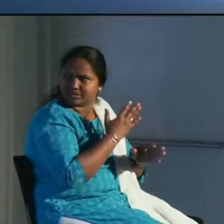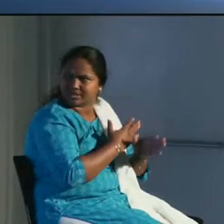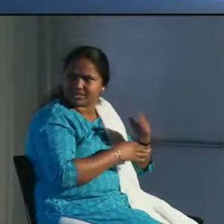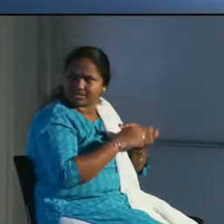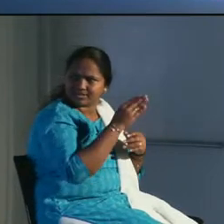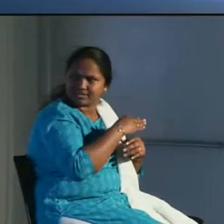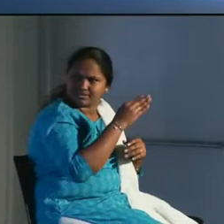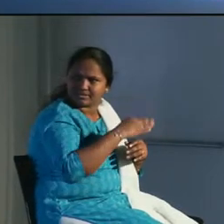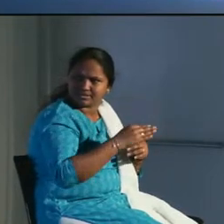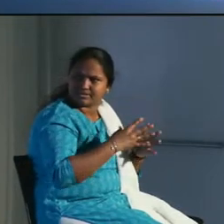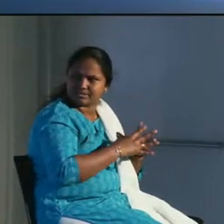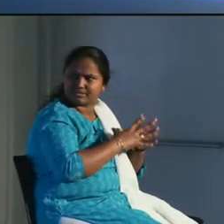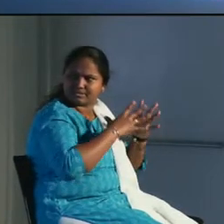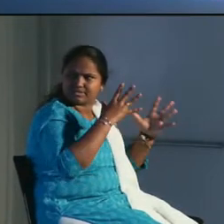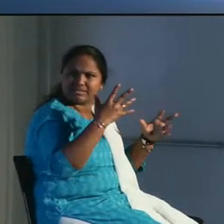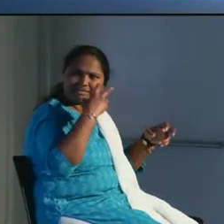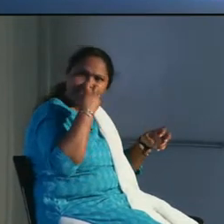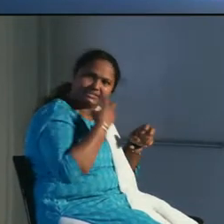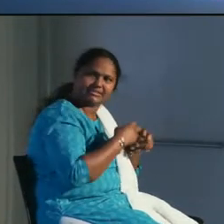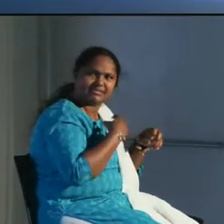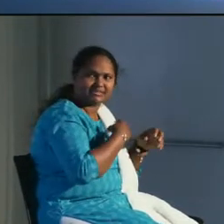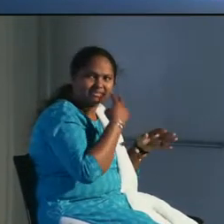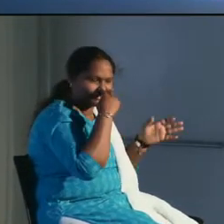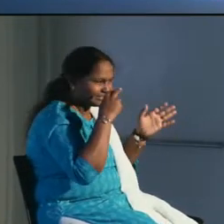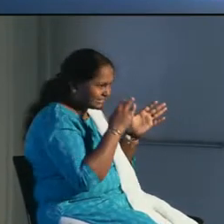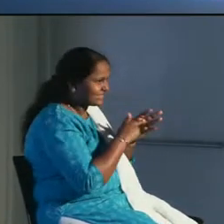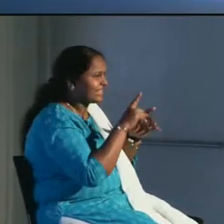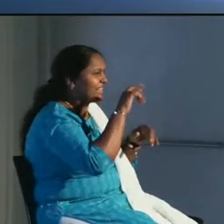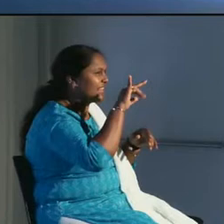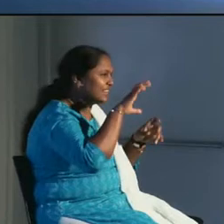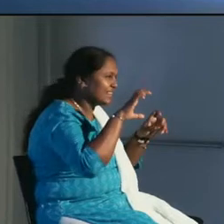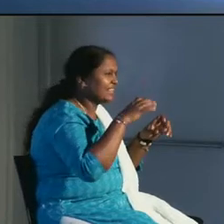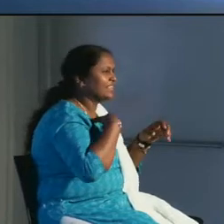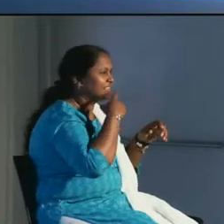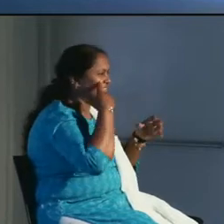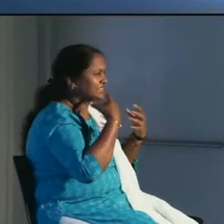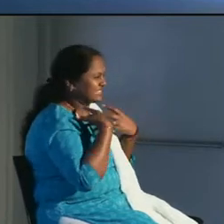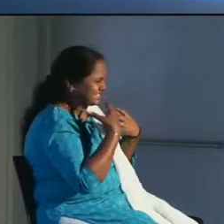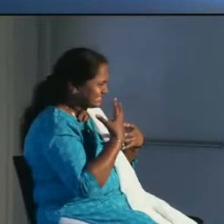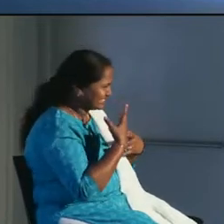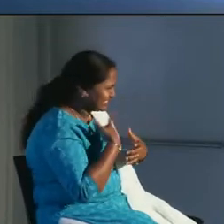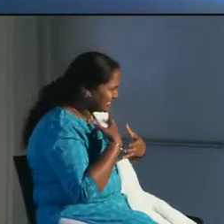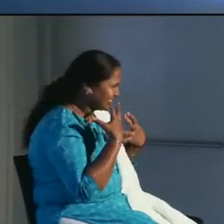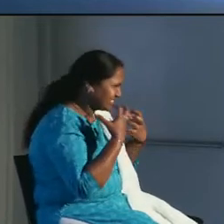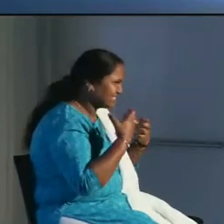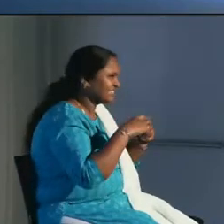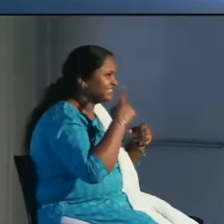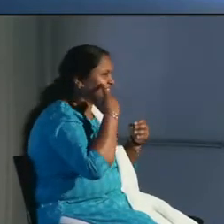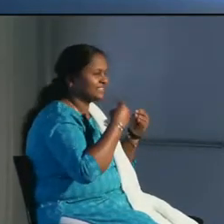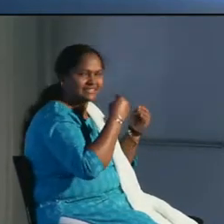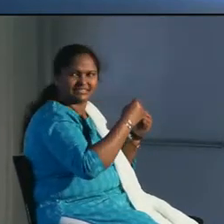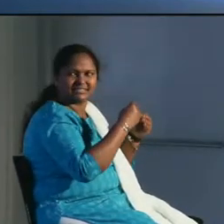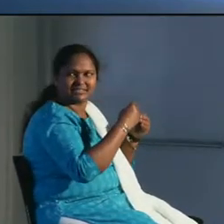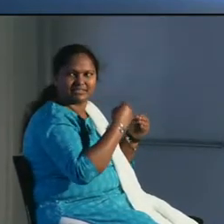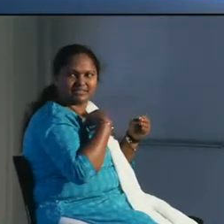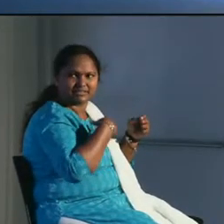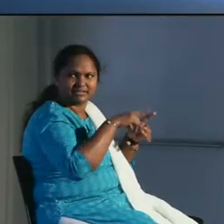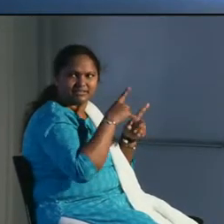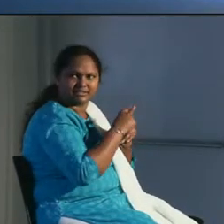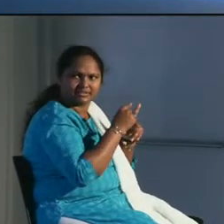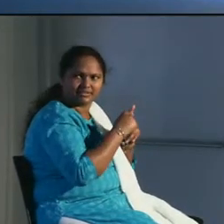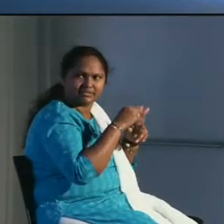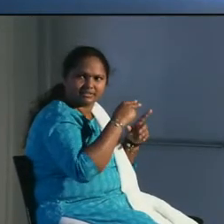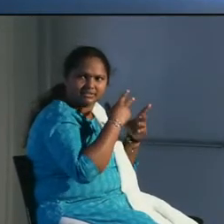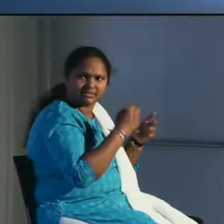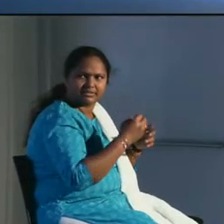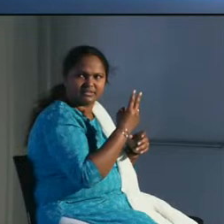to struggle with my work. I like to see it come to life. I like to paint a bit. And, you know, this, by the time I had done this piece, it was already